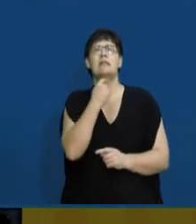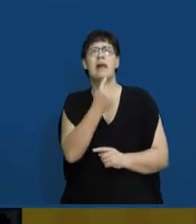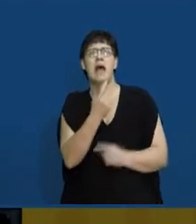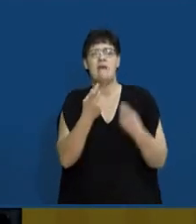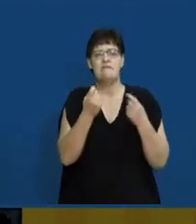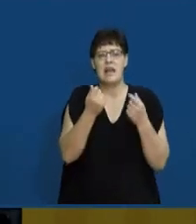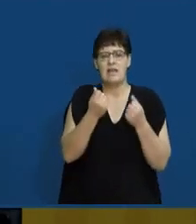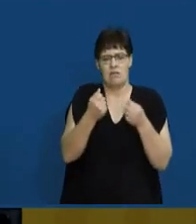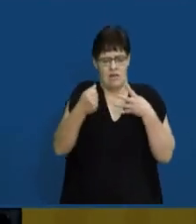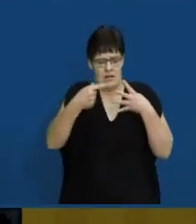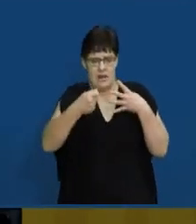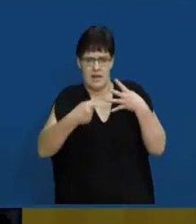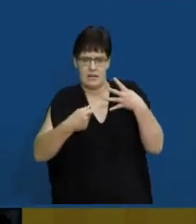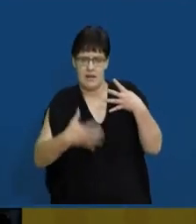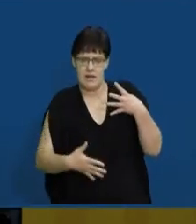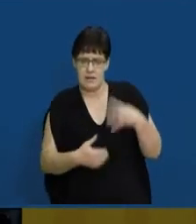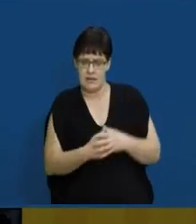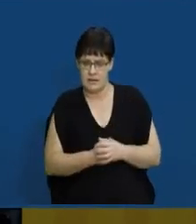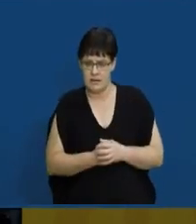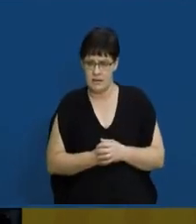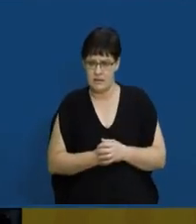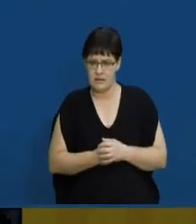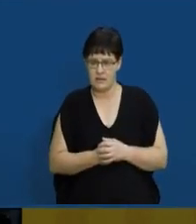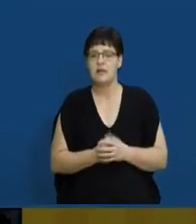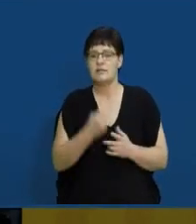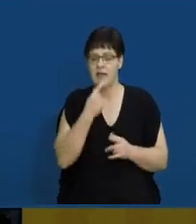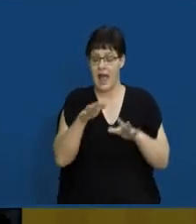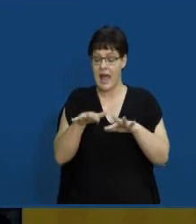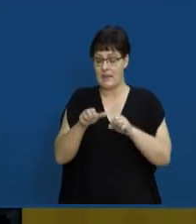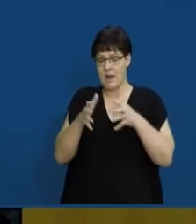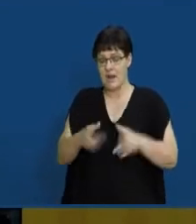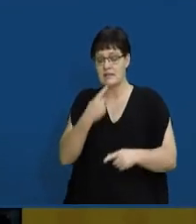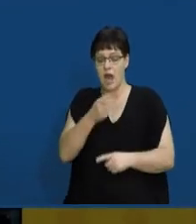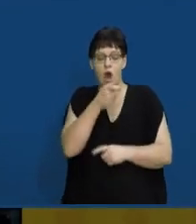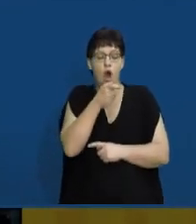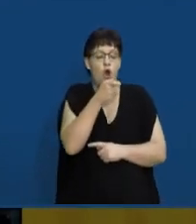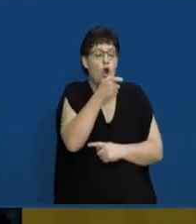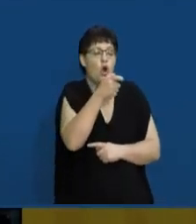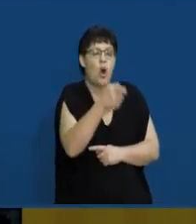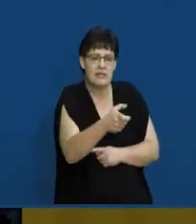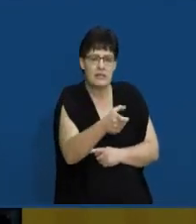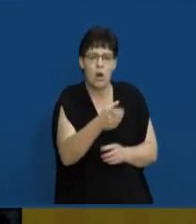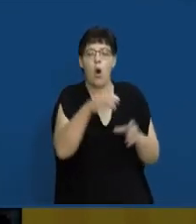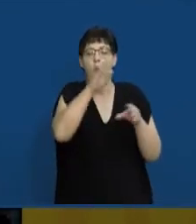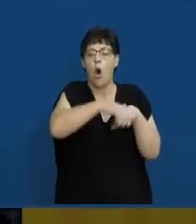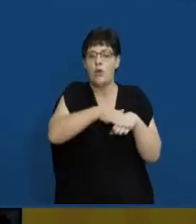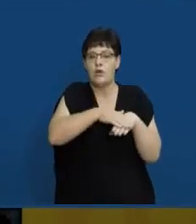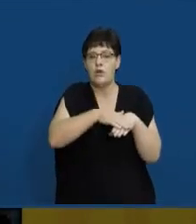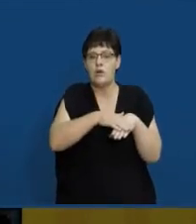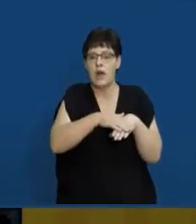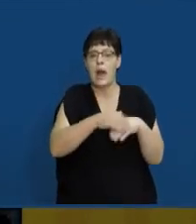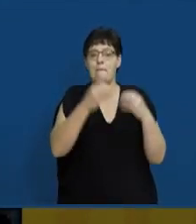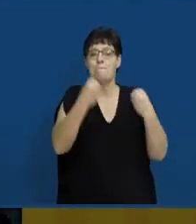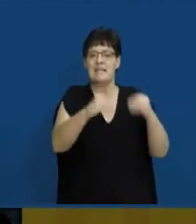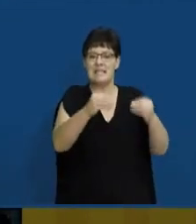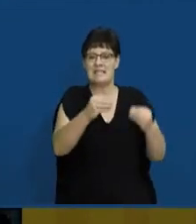financial indicators, you will find examiners say, comment on the liquidity of a